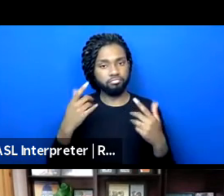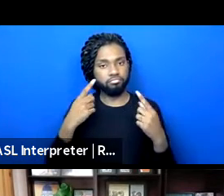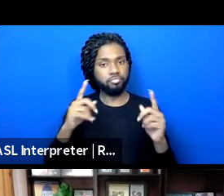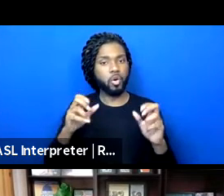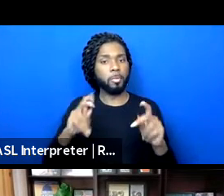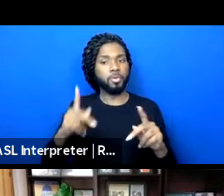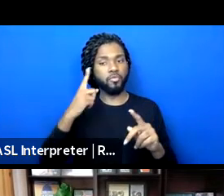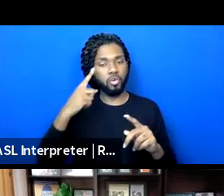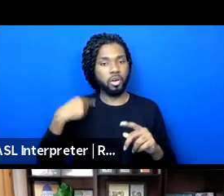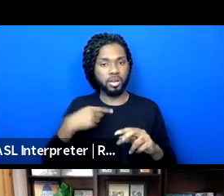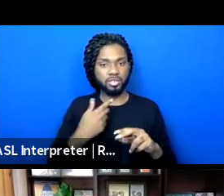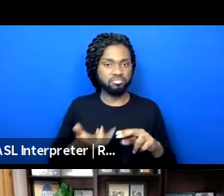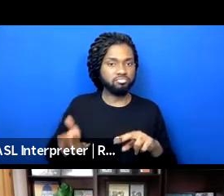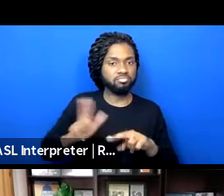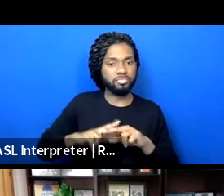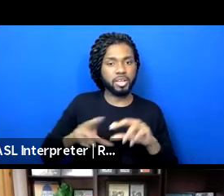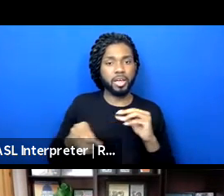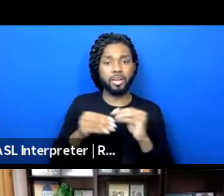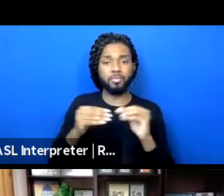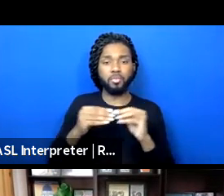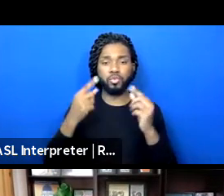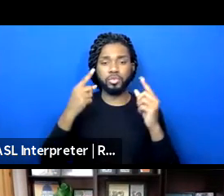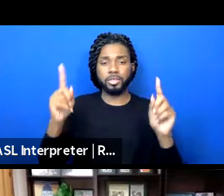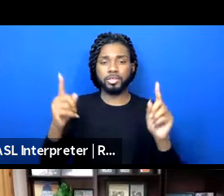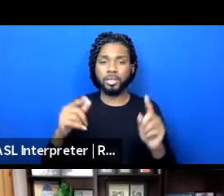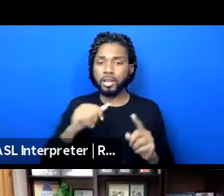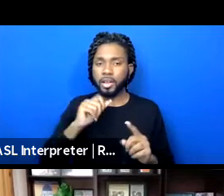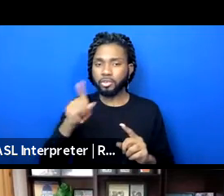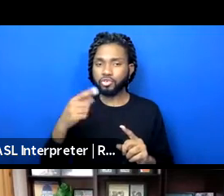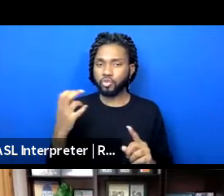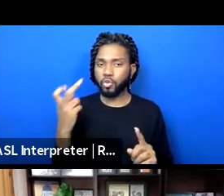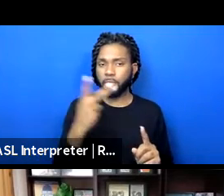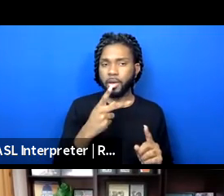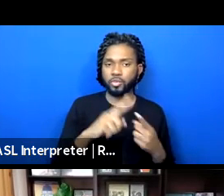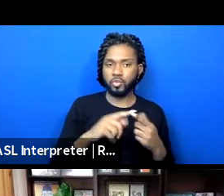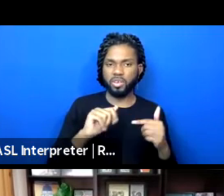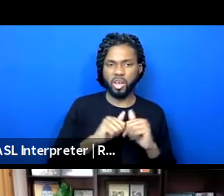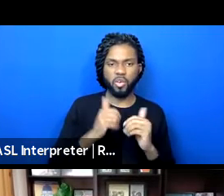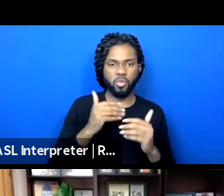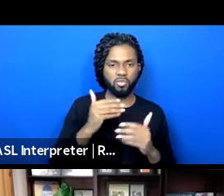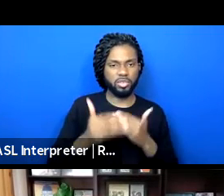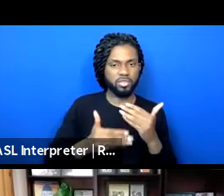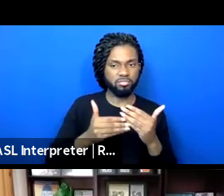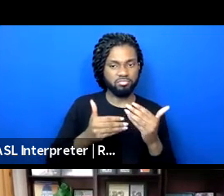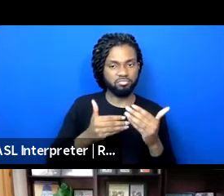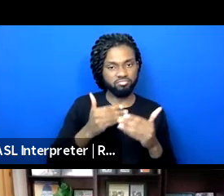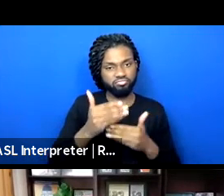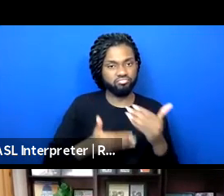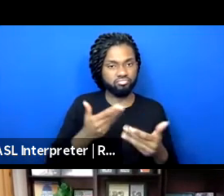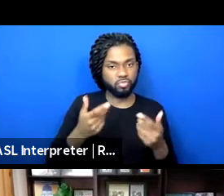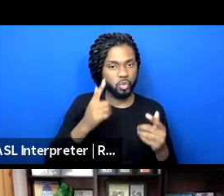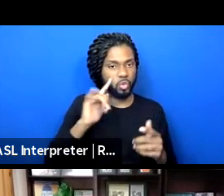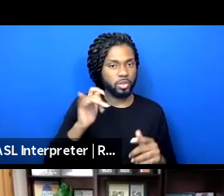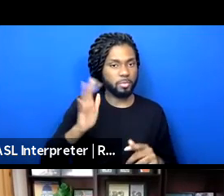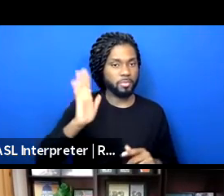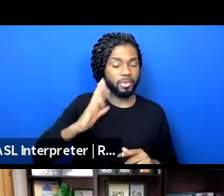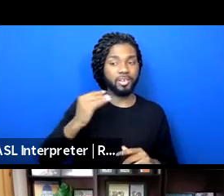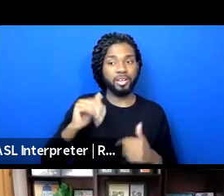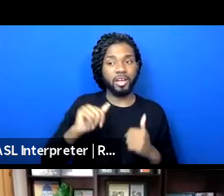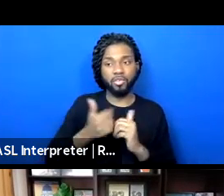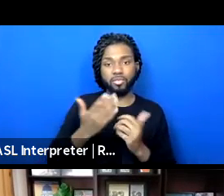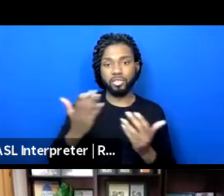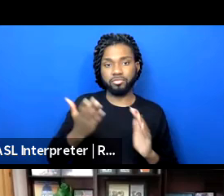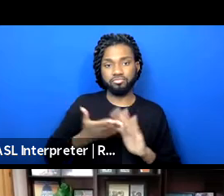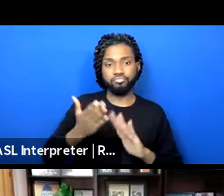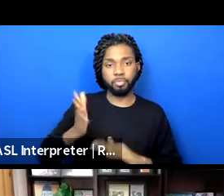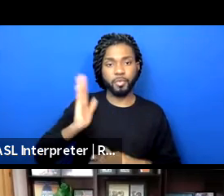success and not simply return to the way things have been done in the past and the way they've been done before.